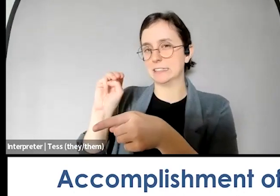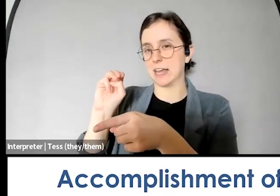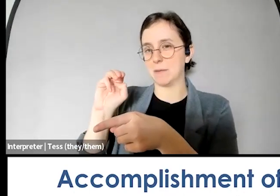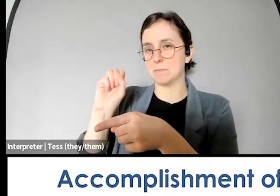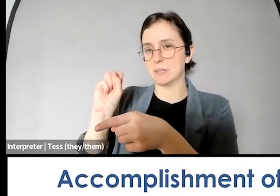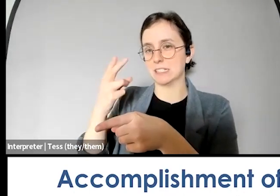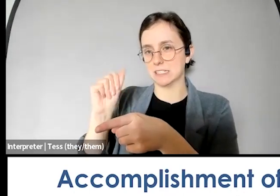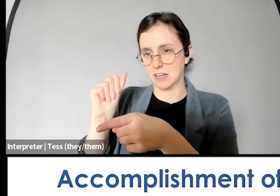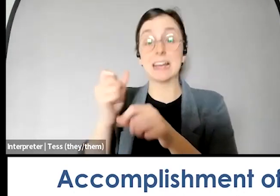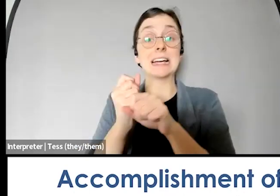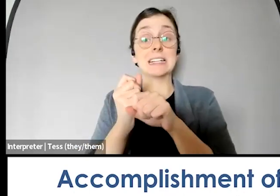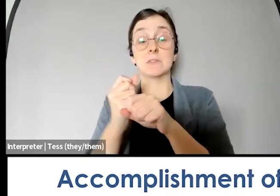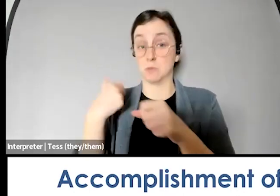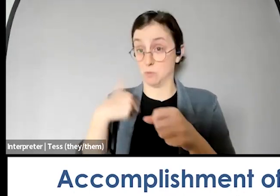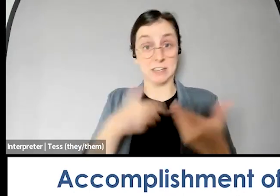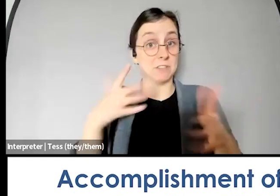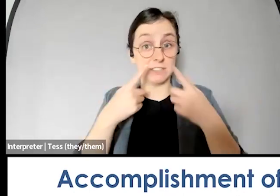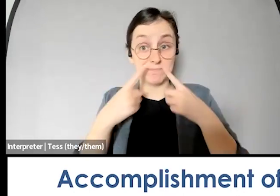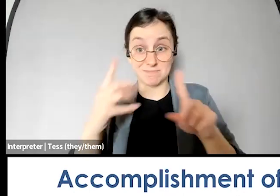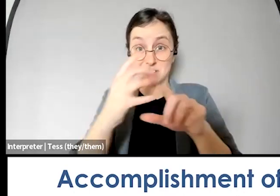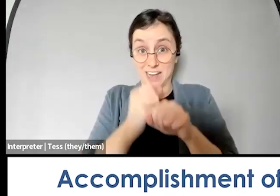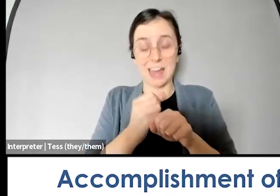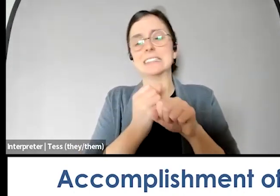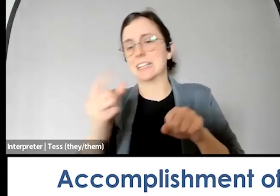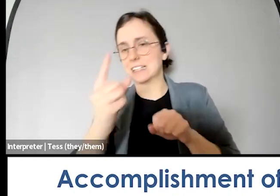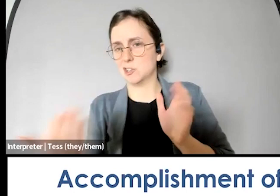bill, hopefully trying to increase those. Next slide, please.